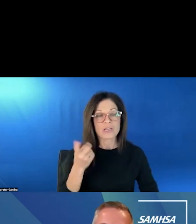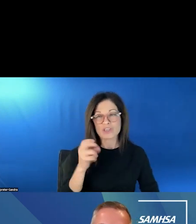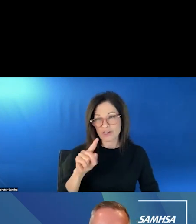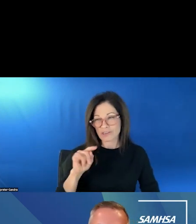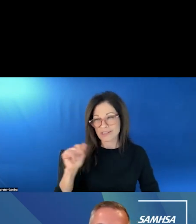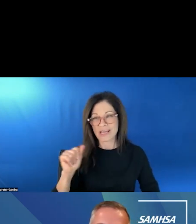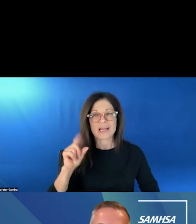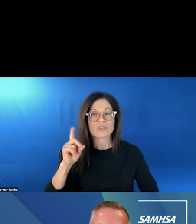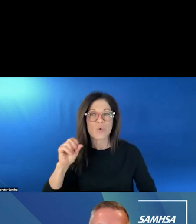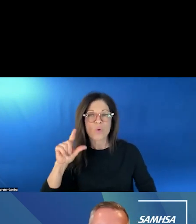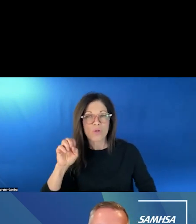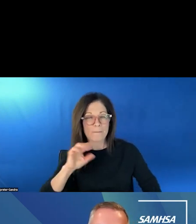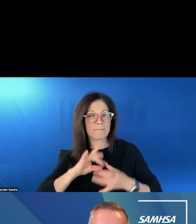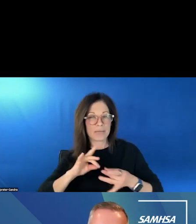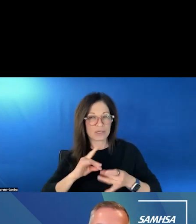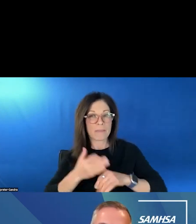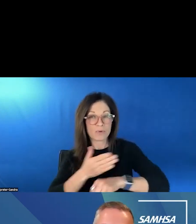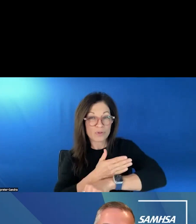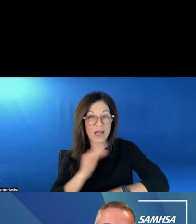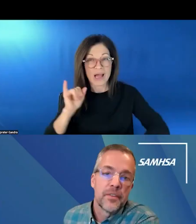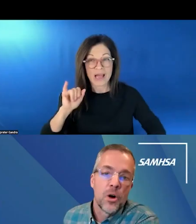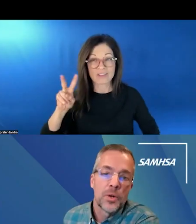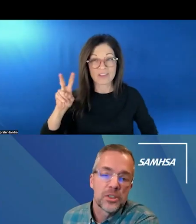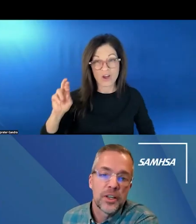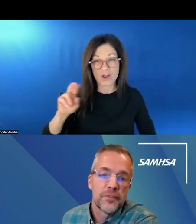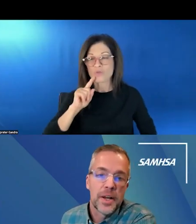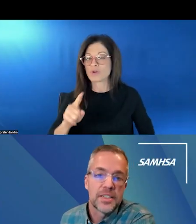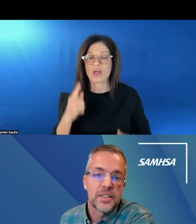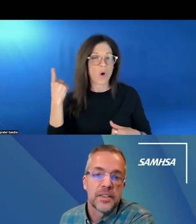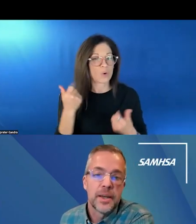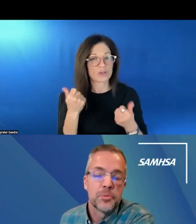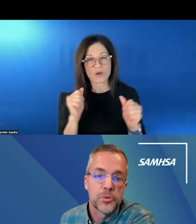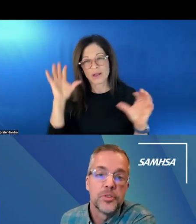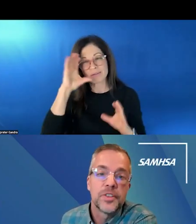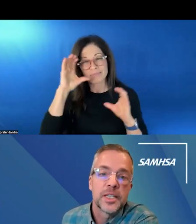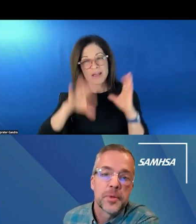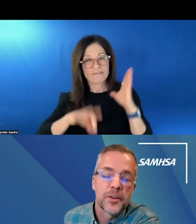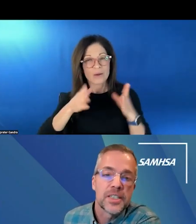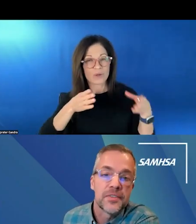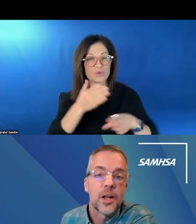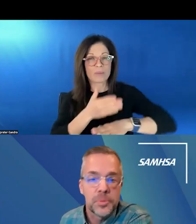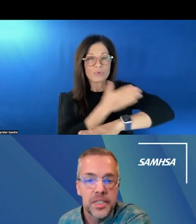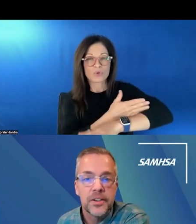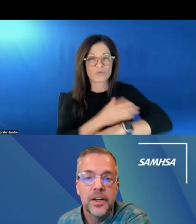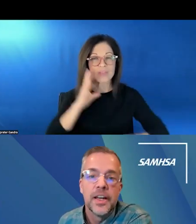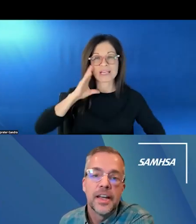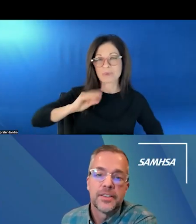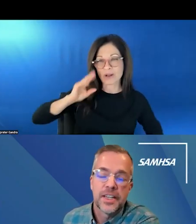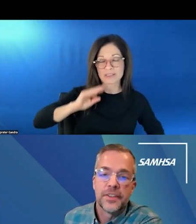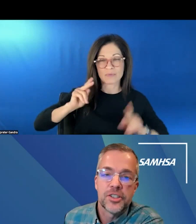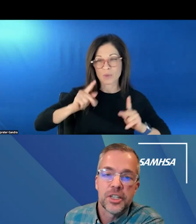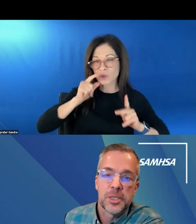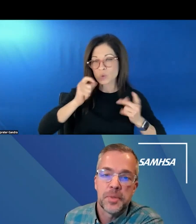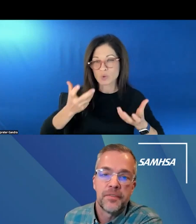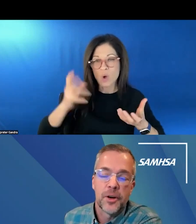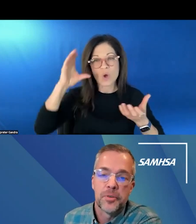some improvements to IVR, really in the spirit of always looking for ways to improve the experience of the help seeker. And